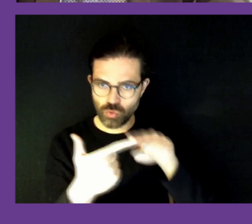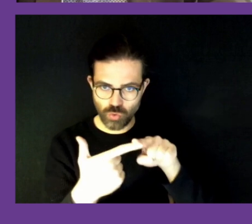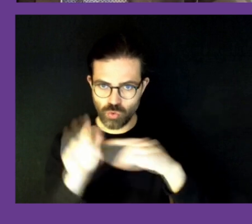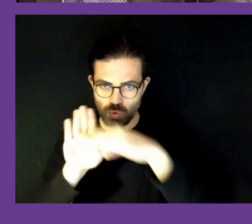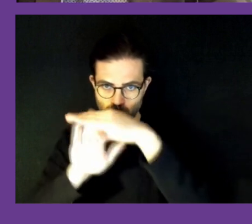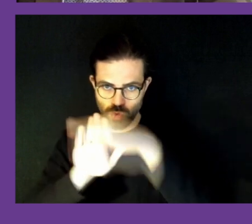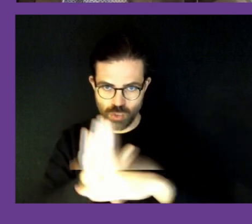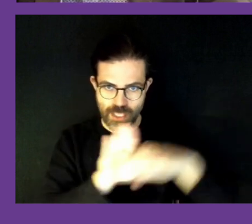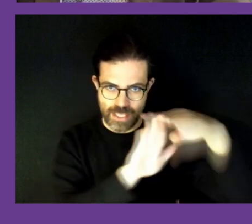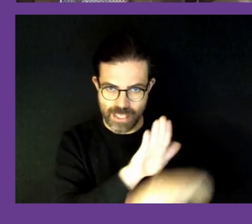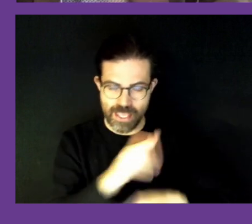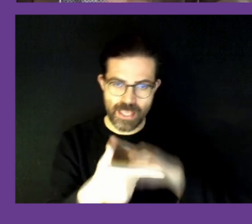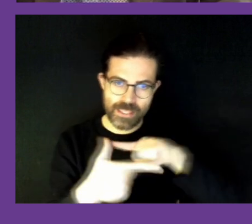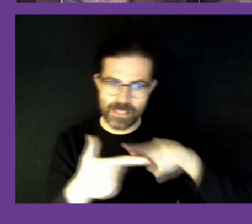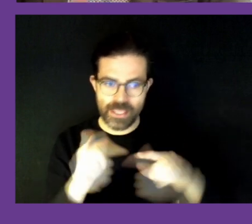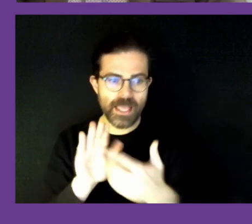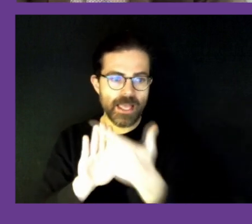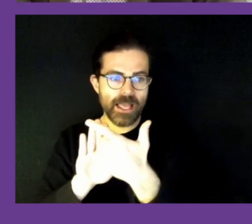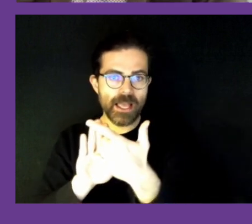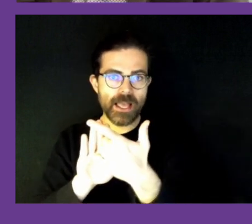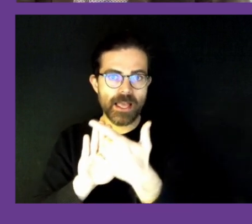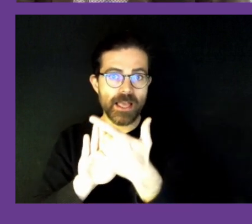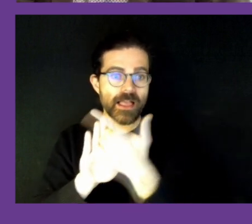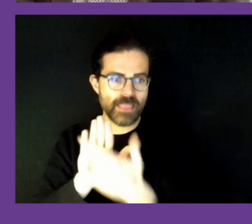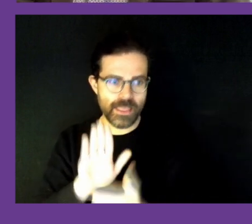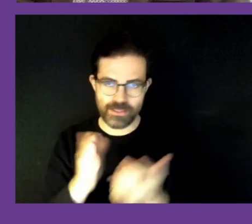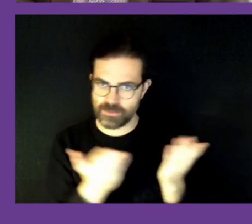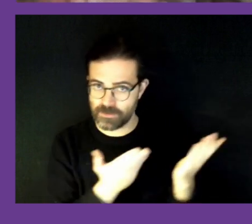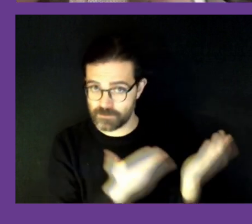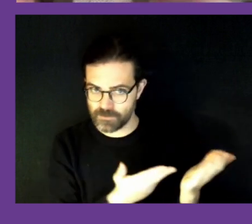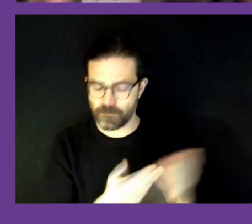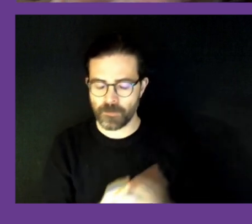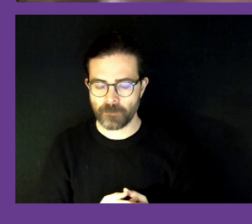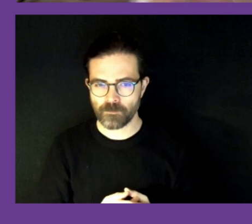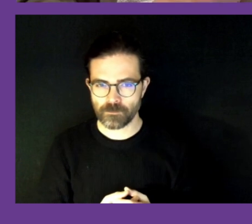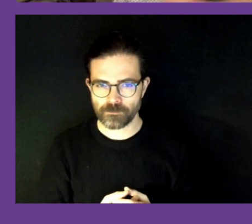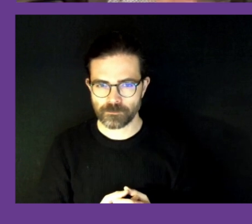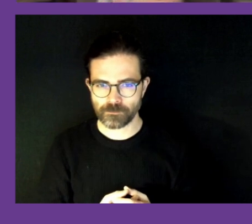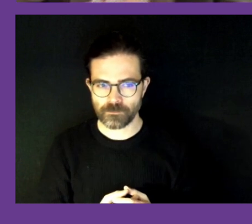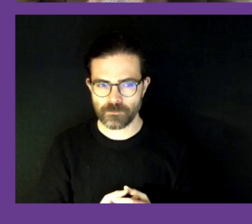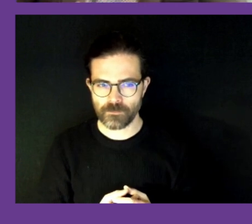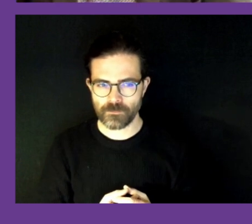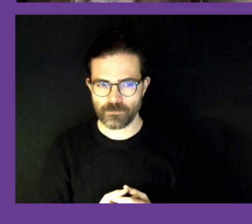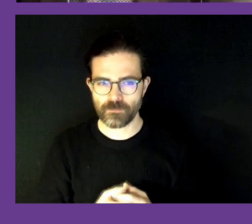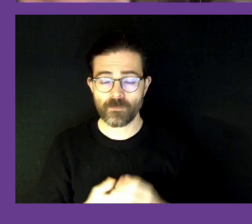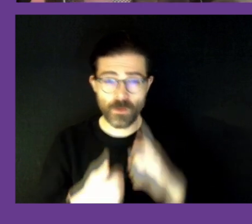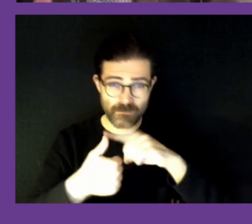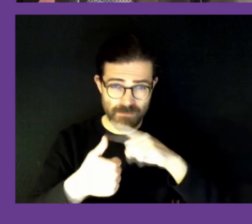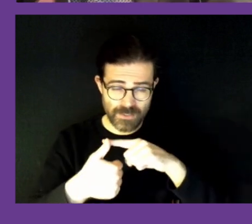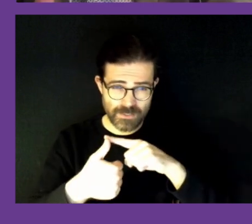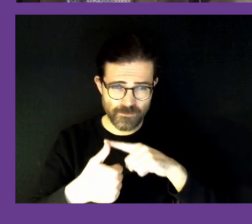Directive and the European Accessibility Act. And in order to give support to those directives, we